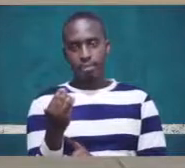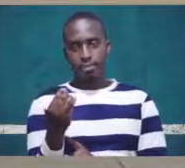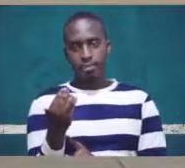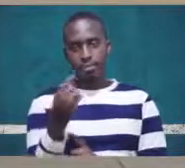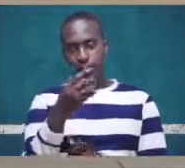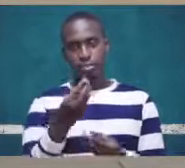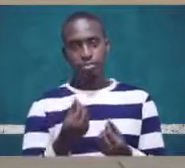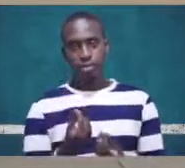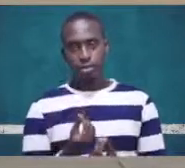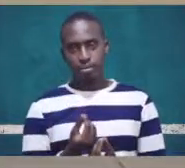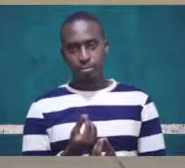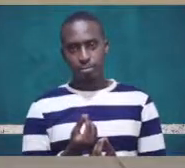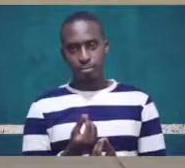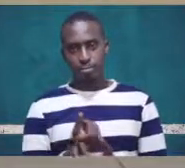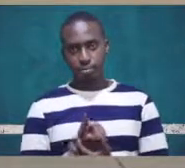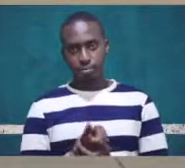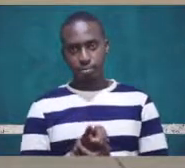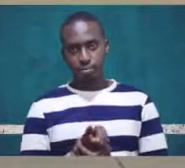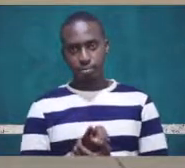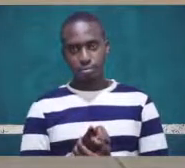get this money.